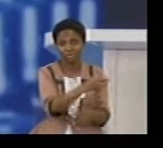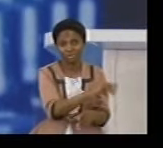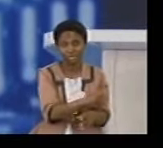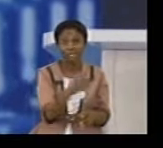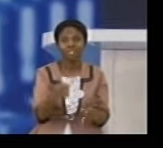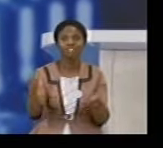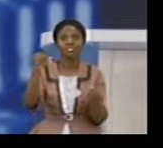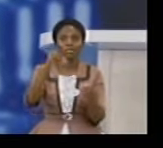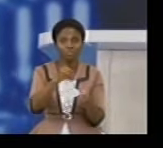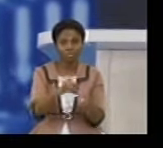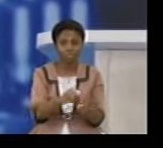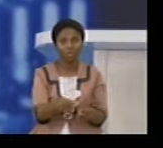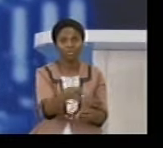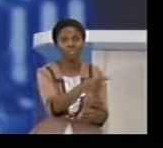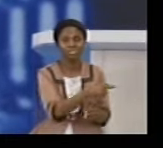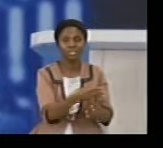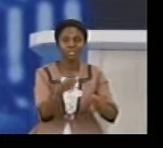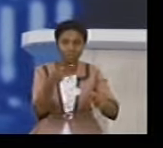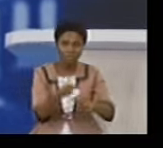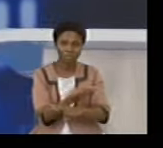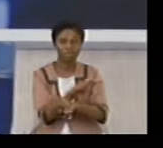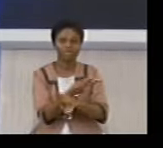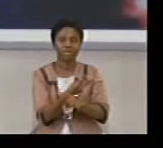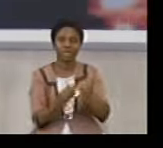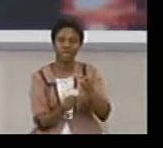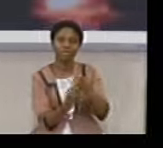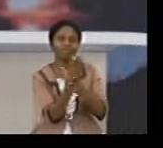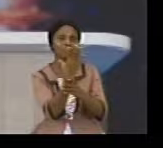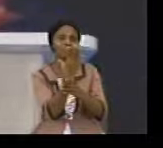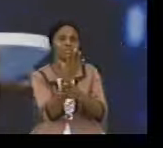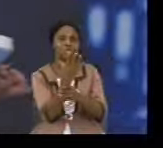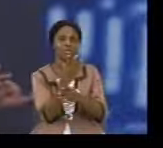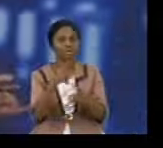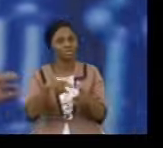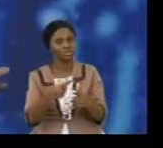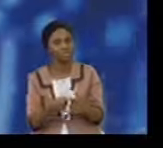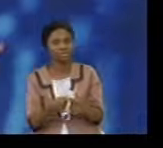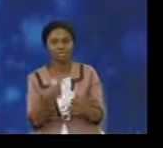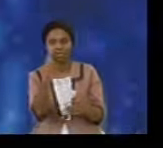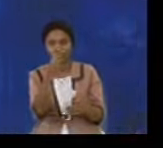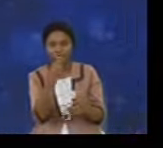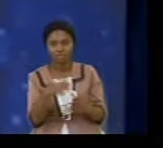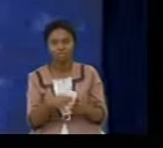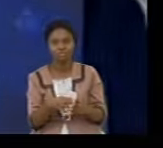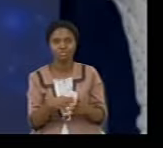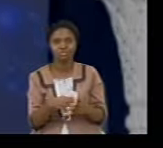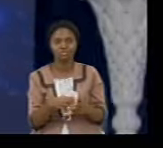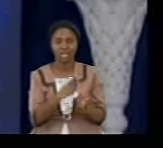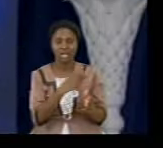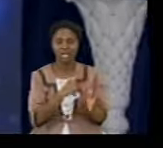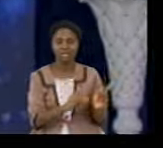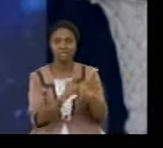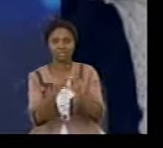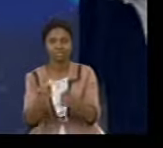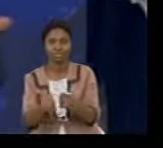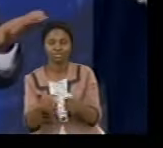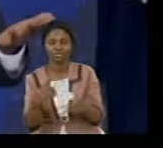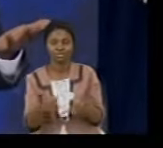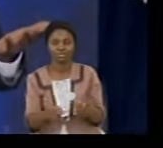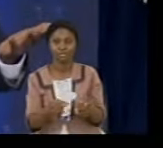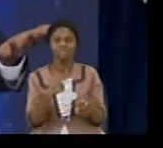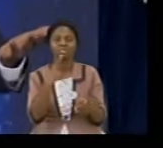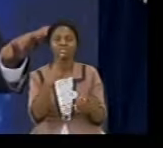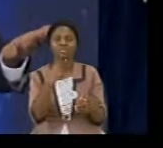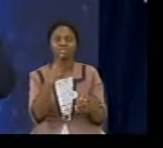they multiplied and grew. Them who? As they went to the river, the Red Sea.